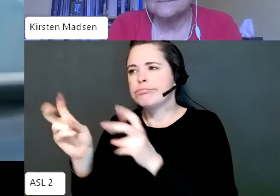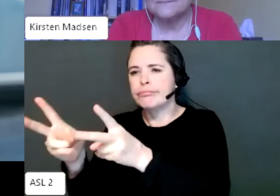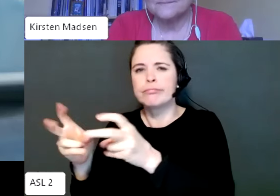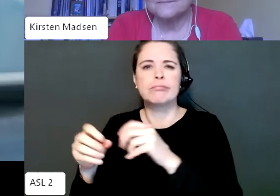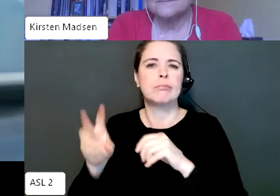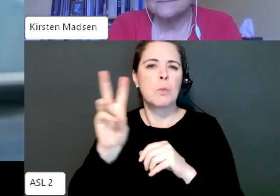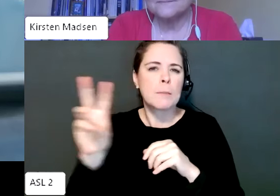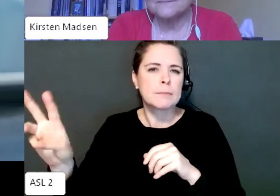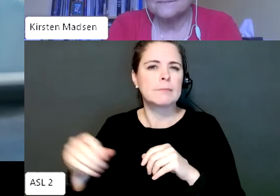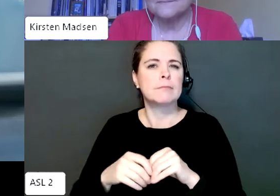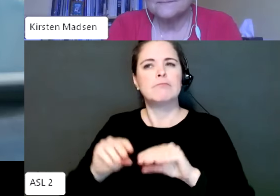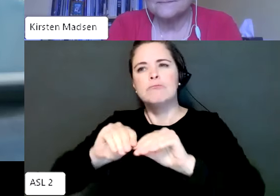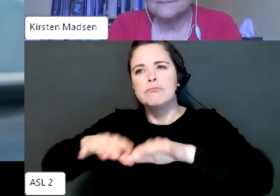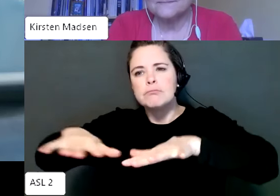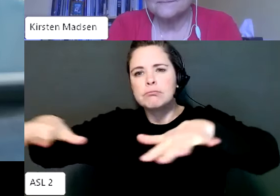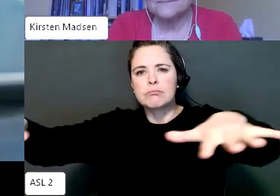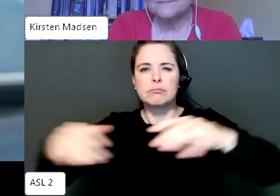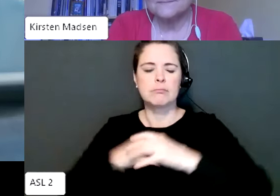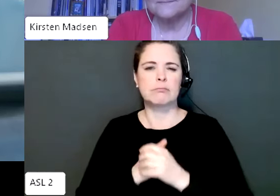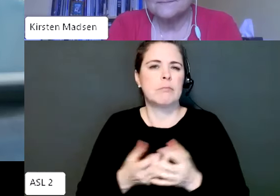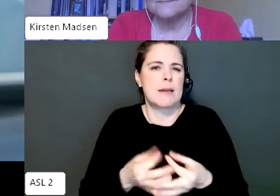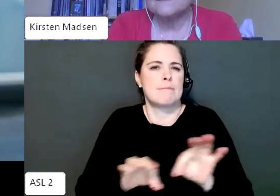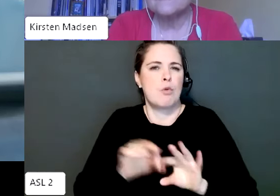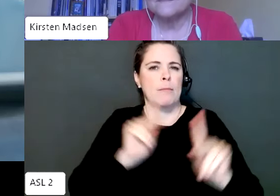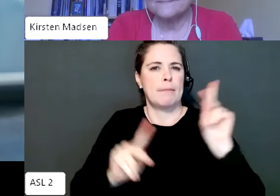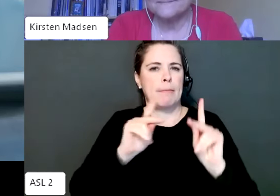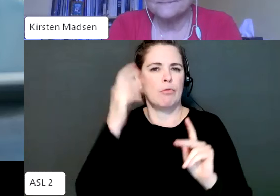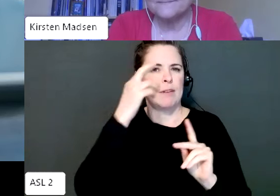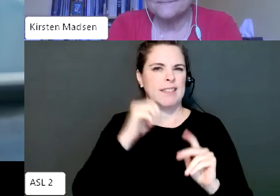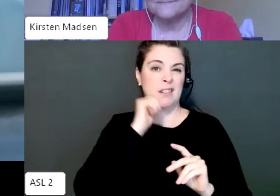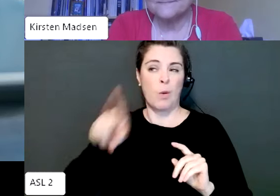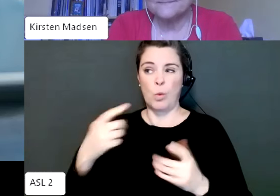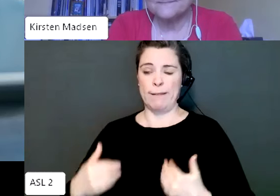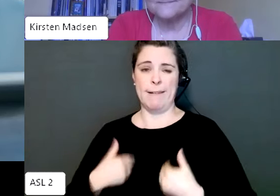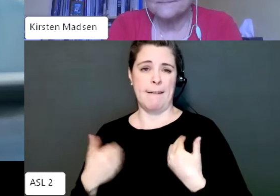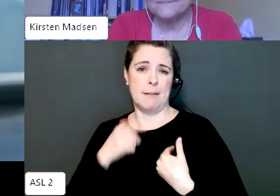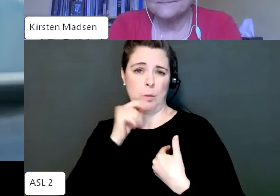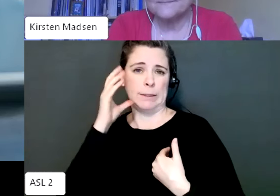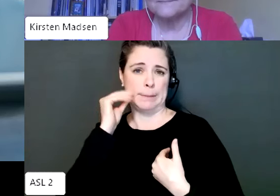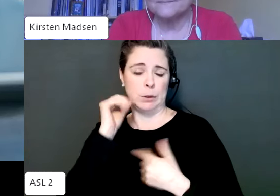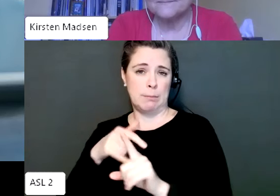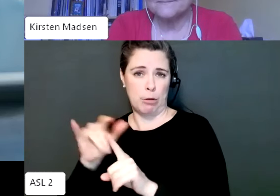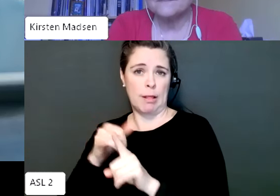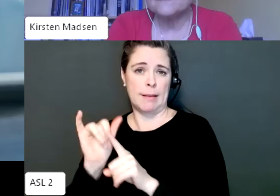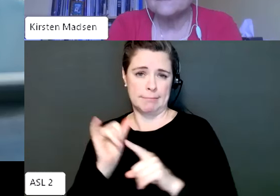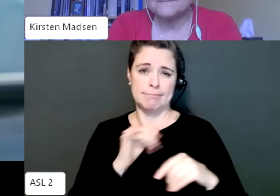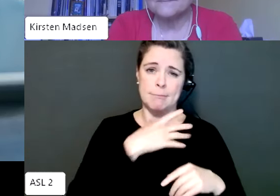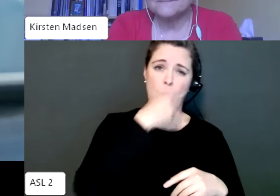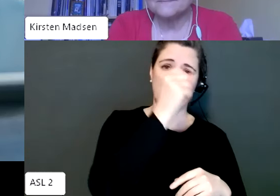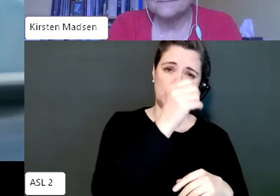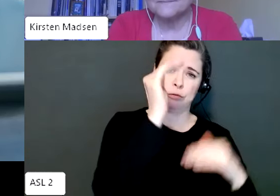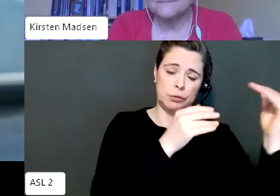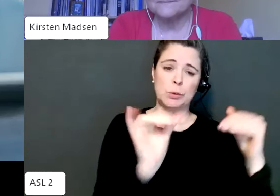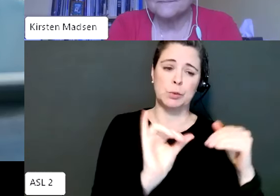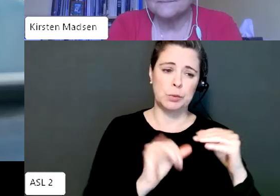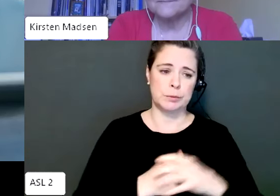a issue that affects people from all ages. And if anybody else has any resources that they like to share. The only other question